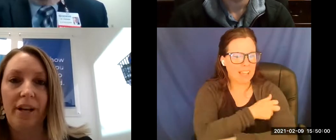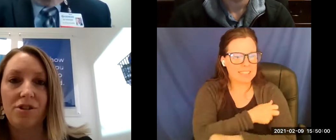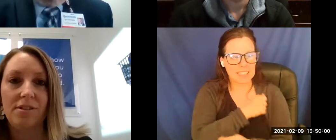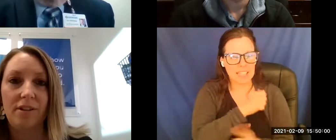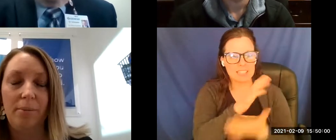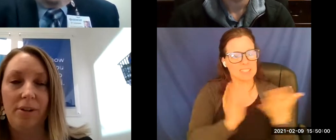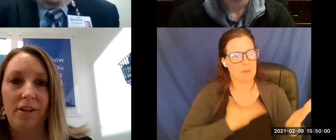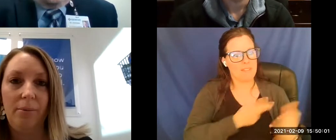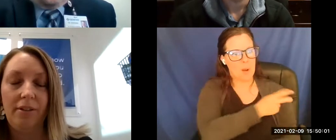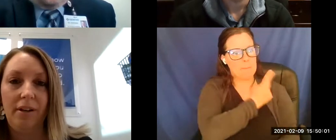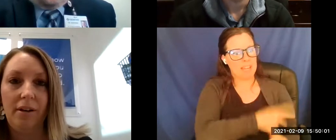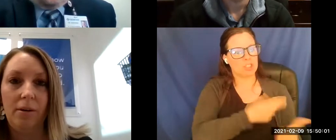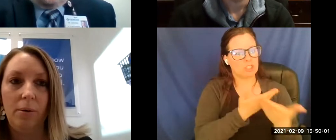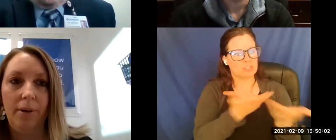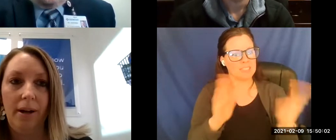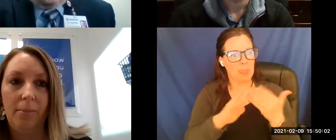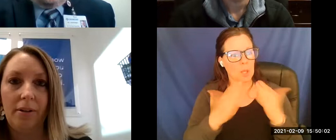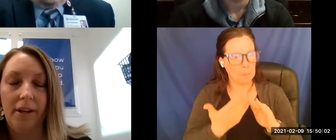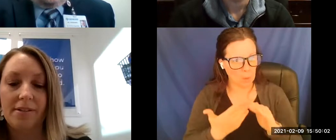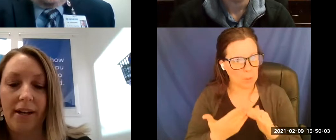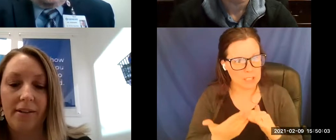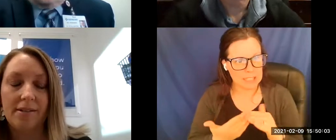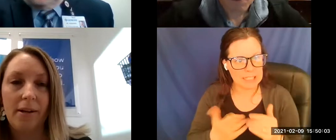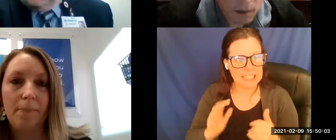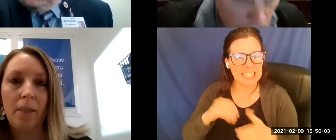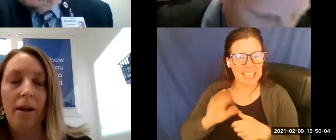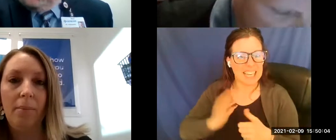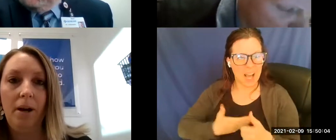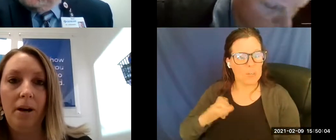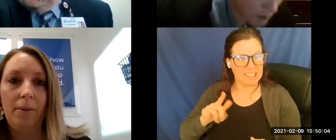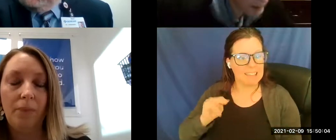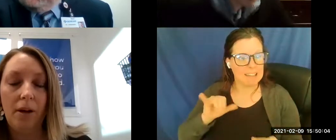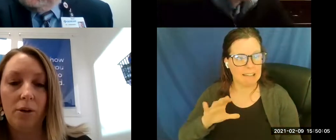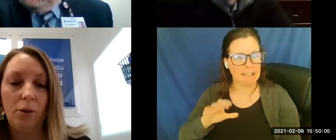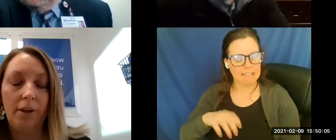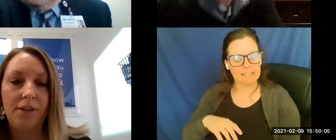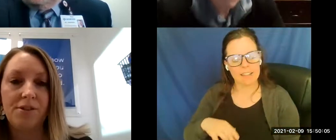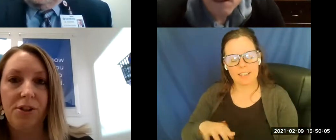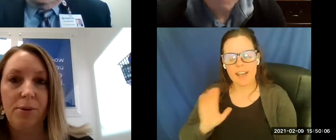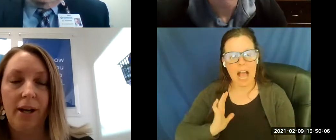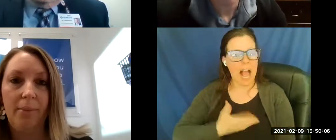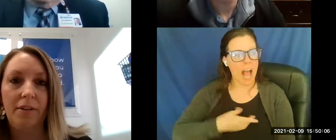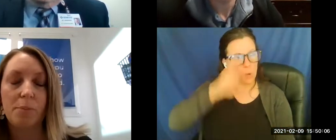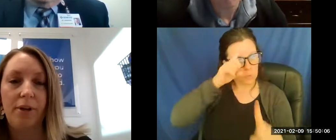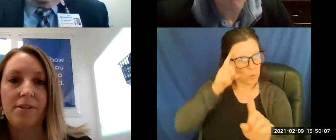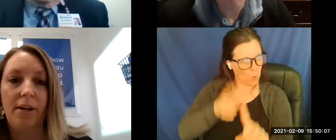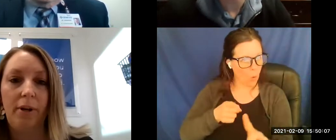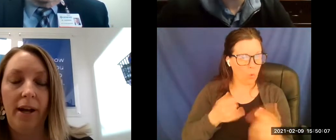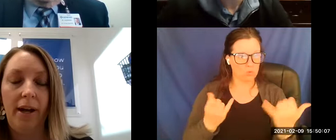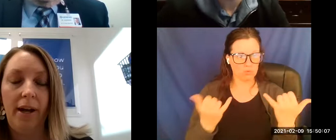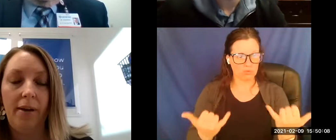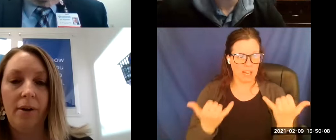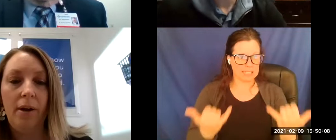our patients in the community within our own clinic sites. Our goal is to, at this point in time,